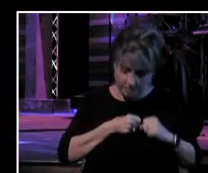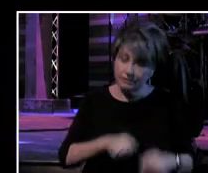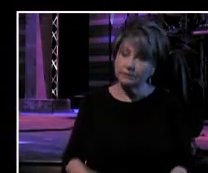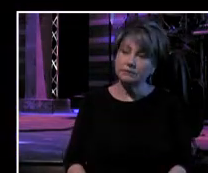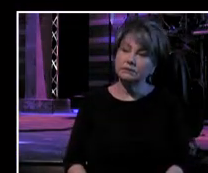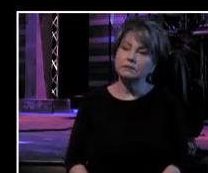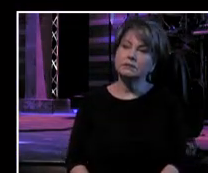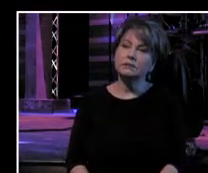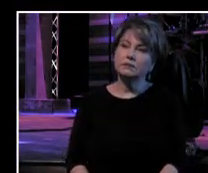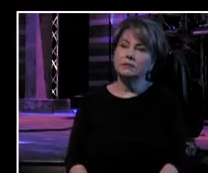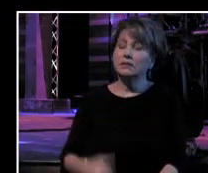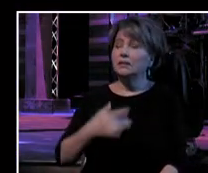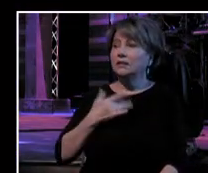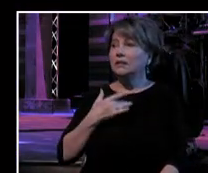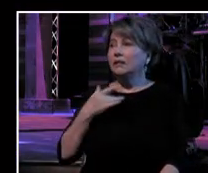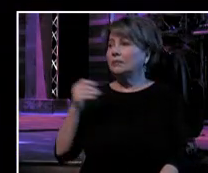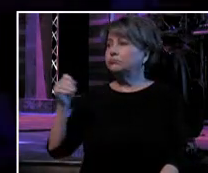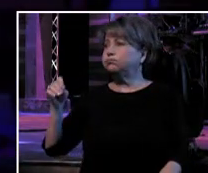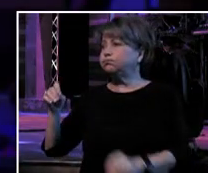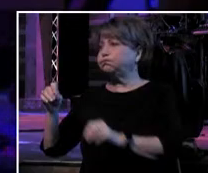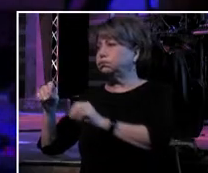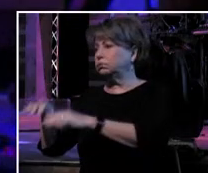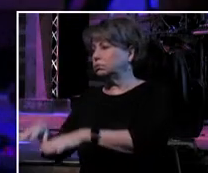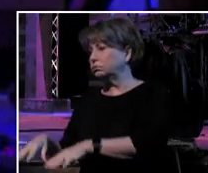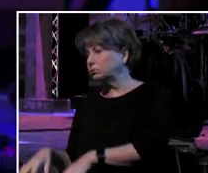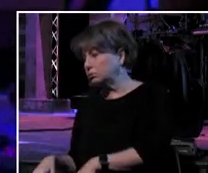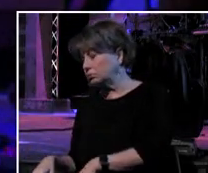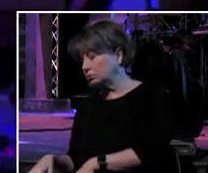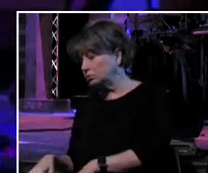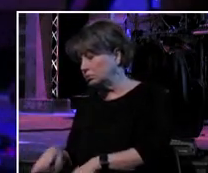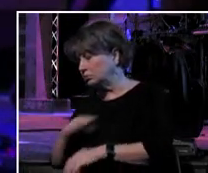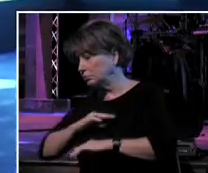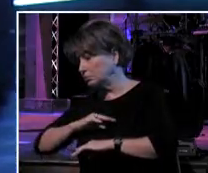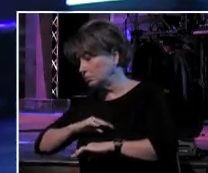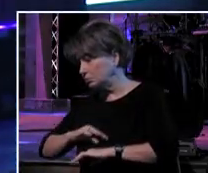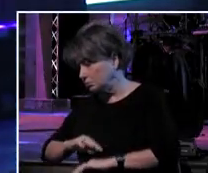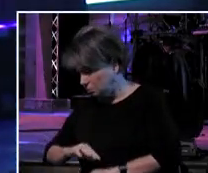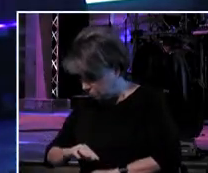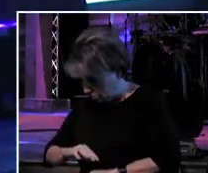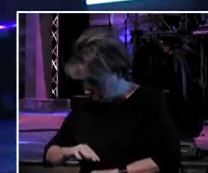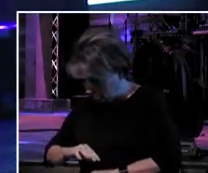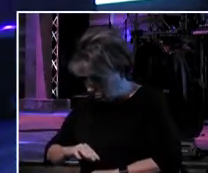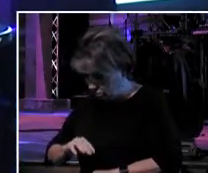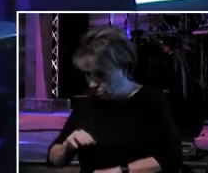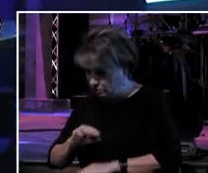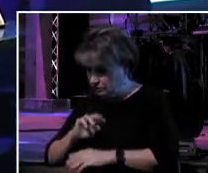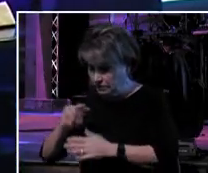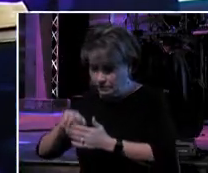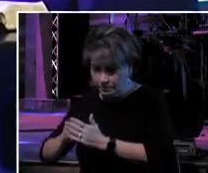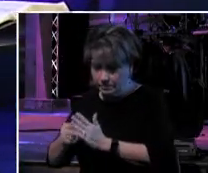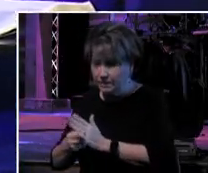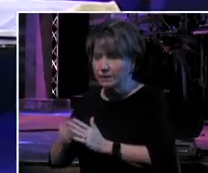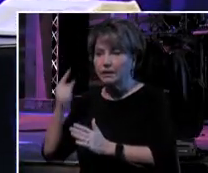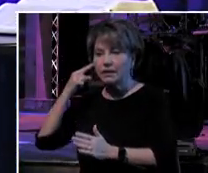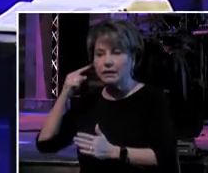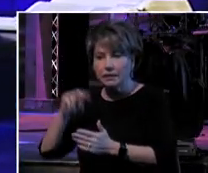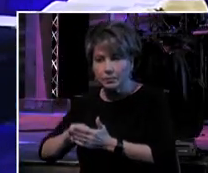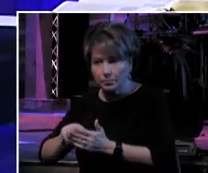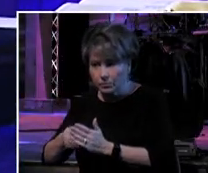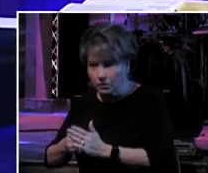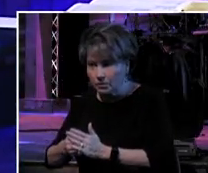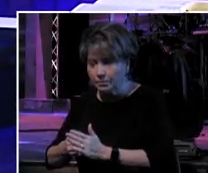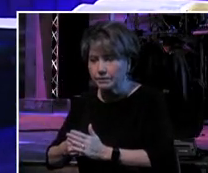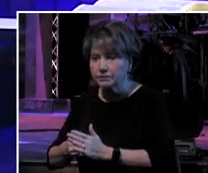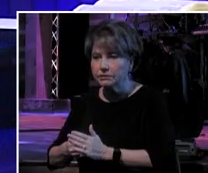Some of you just feel lost right now. Some of you are feeling like your life doesn't have meaning. It doesn't have purpose. And you could count all the things that took